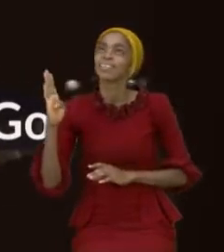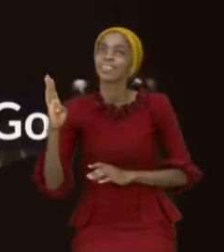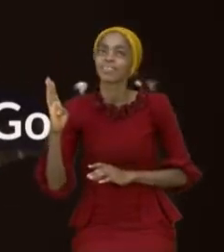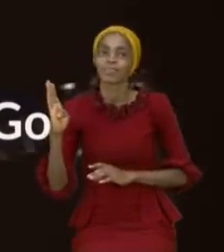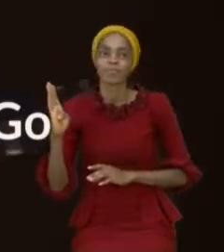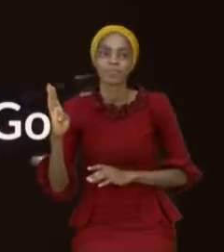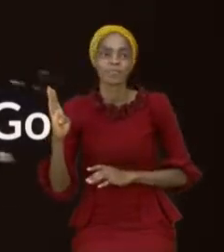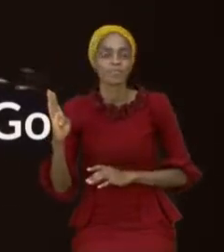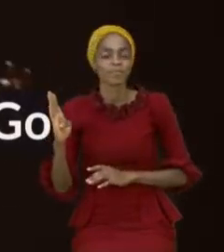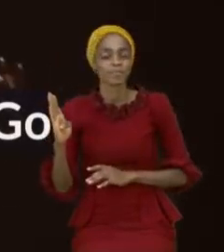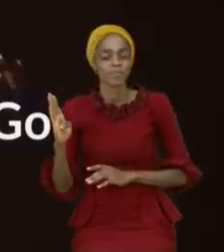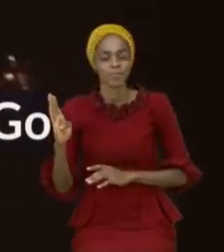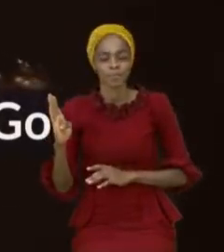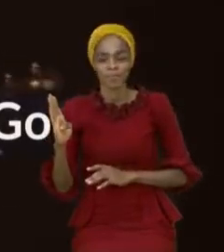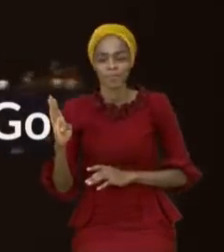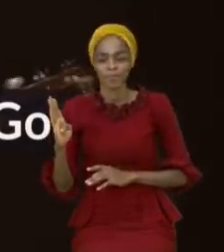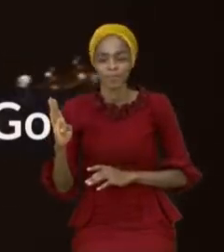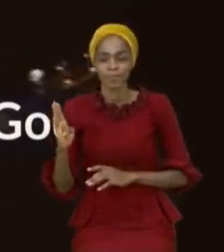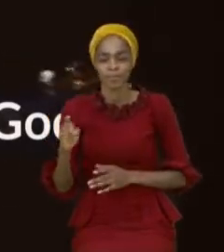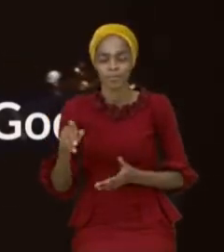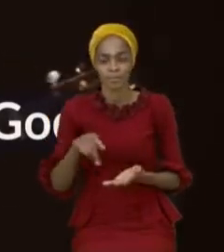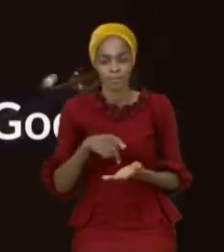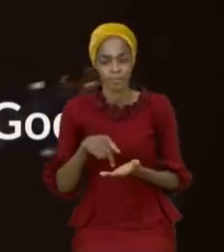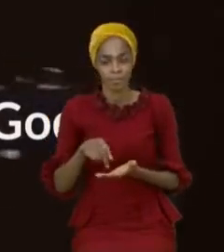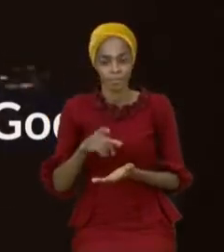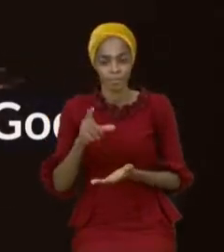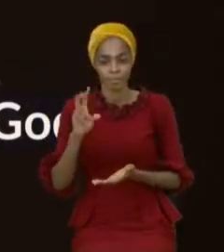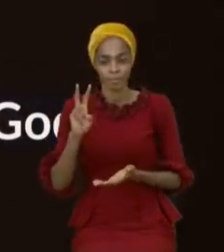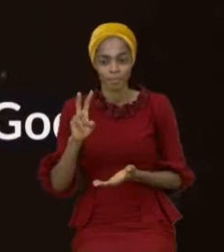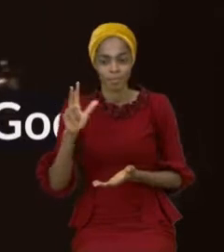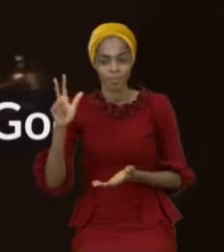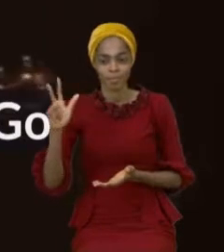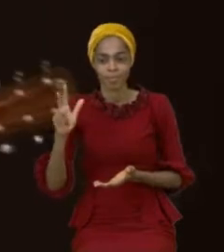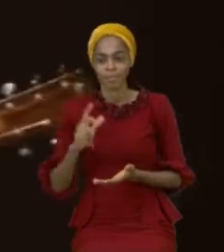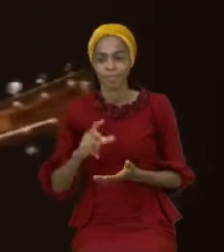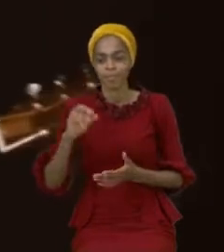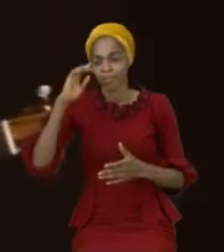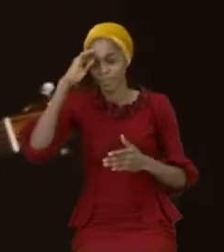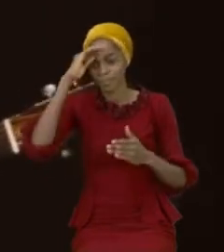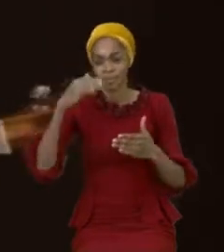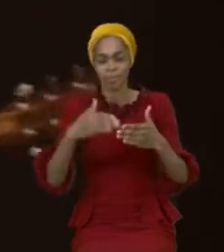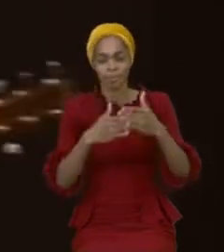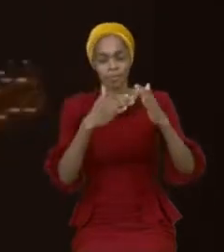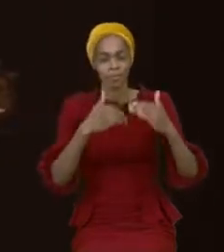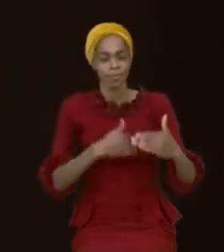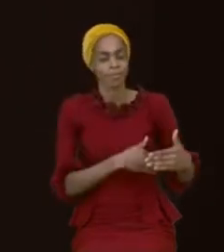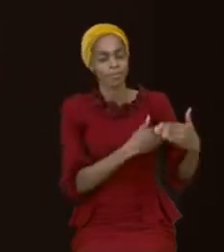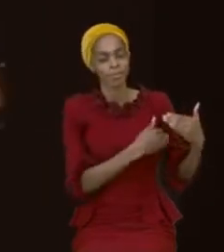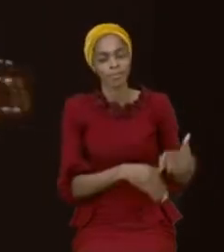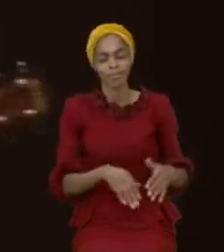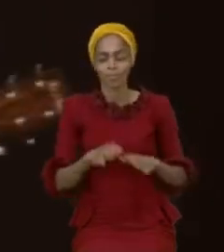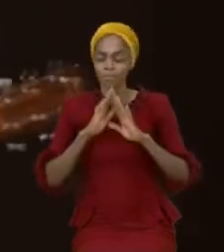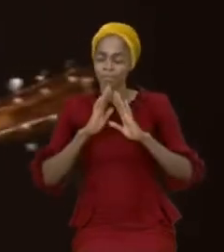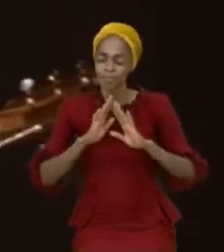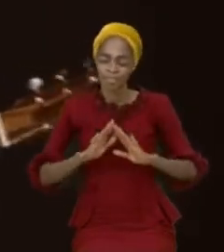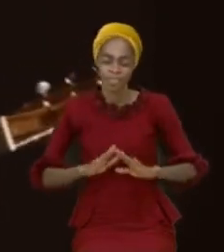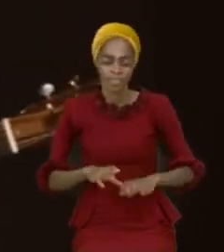God. Psalm 23. He leads me beside still waters.